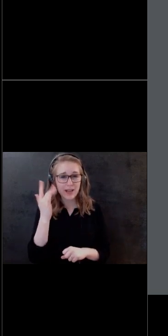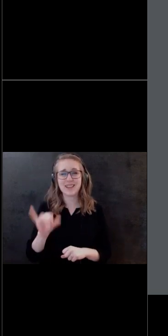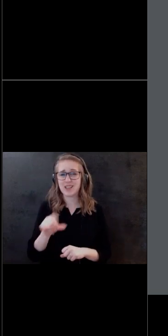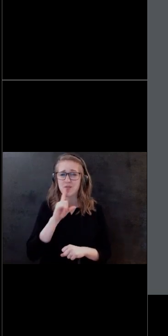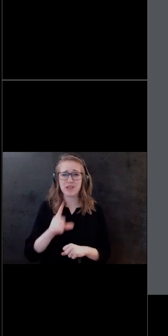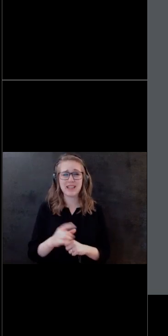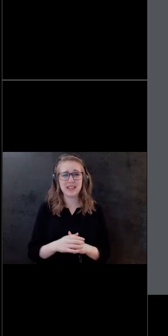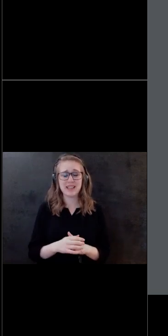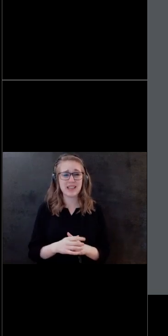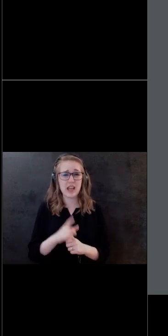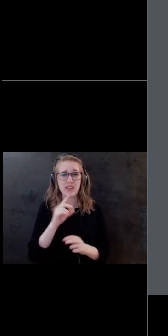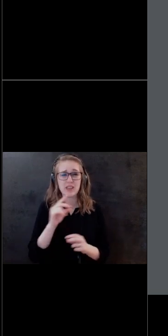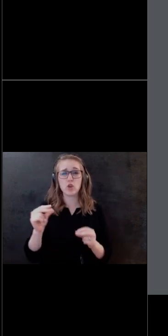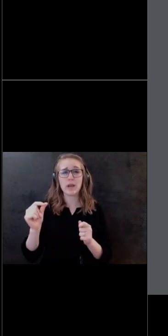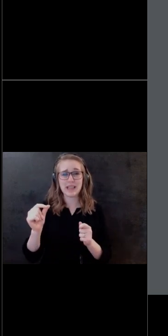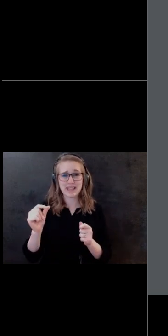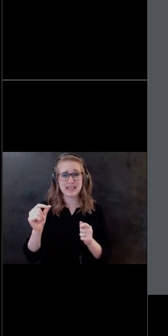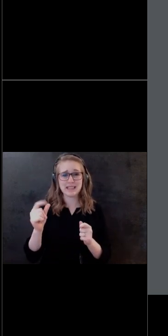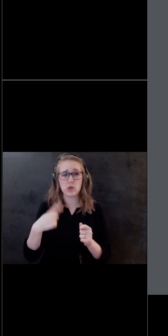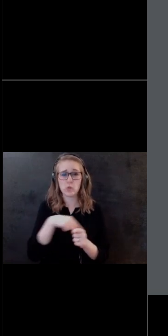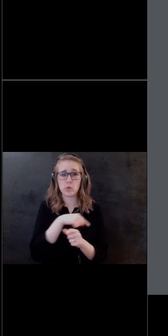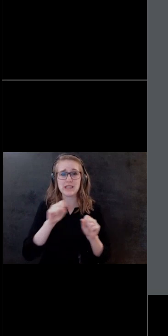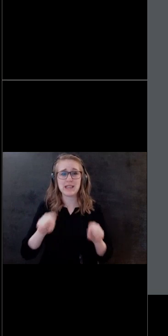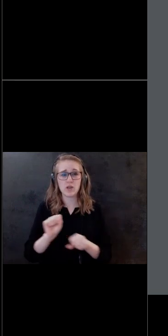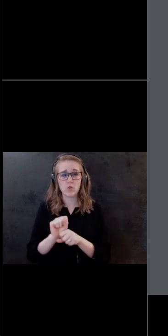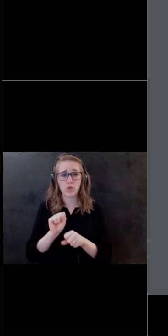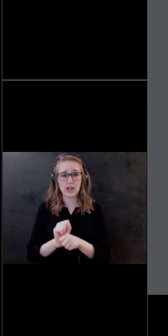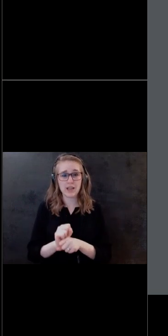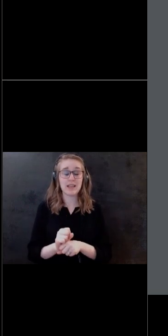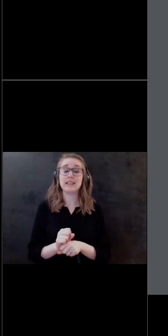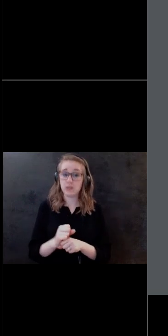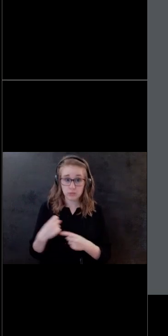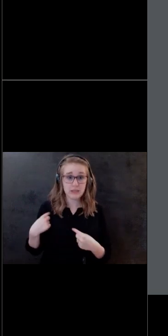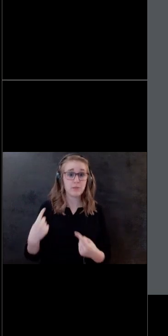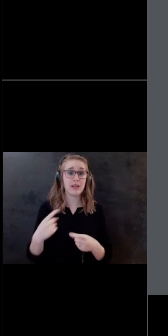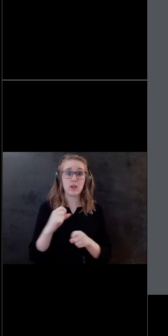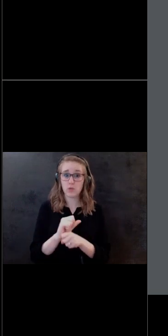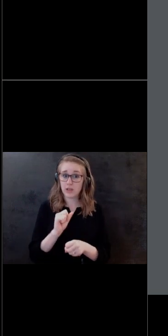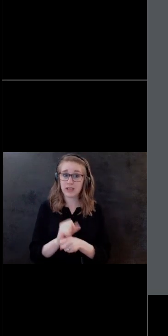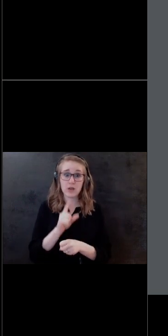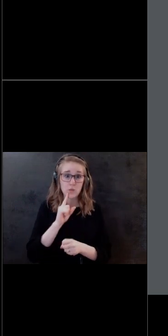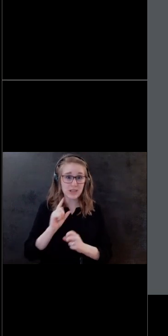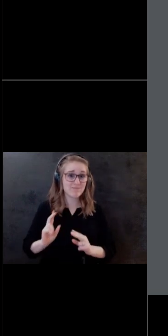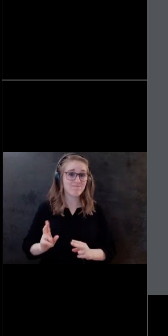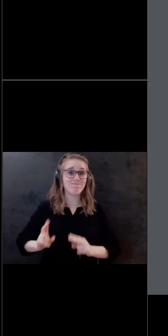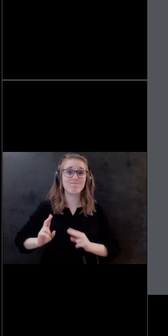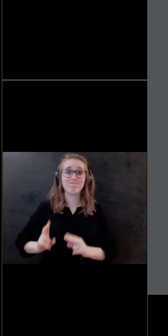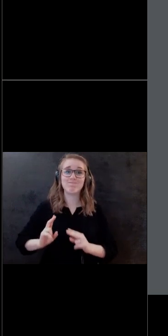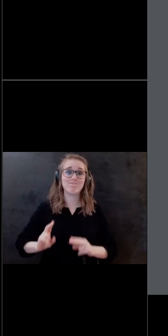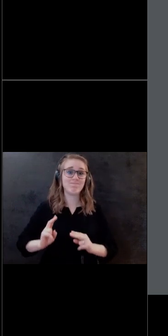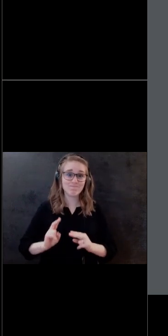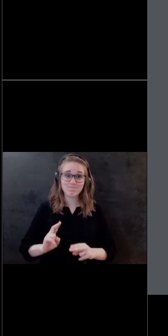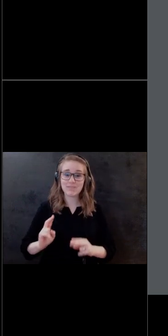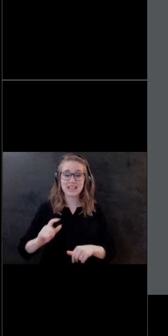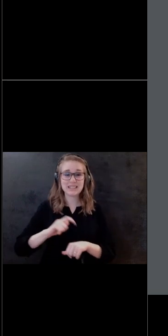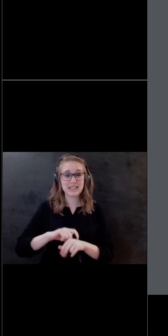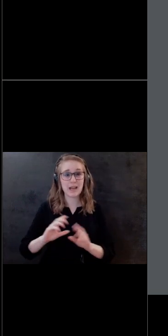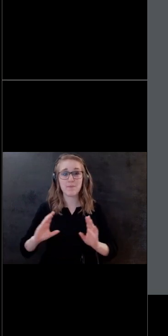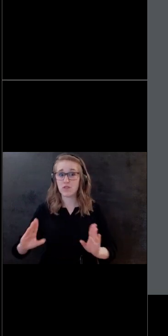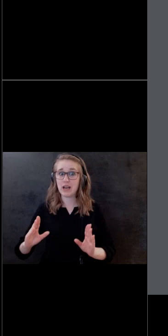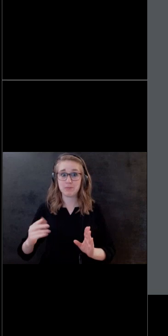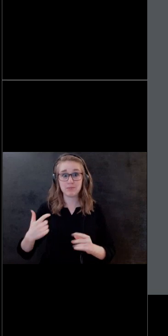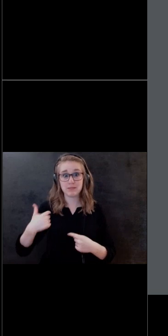the quickest we can work. And we have been working at quite an expedited time frame since we